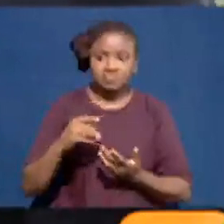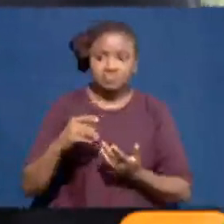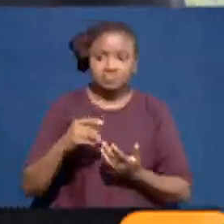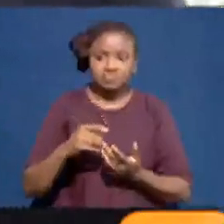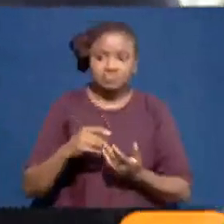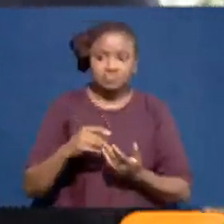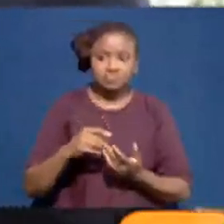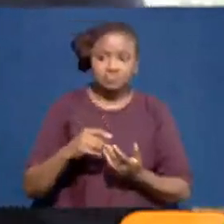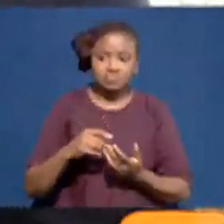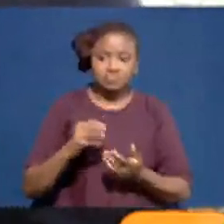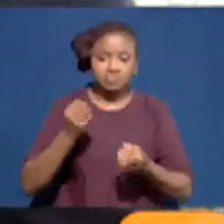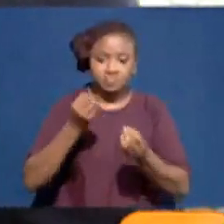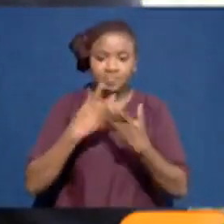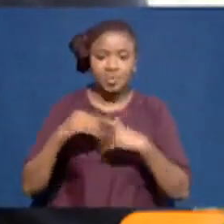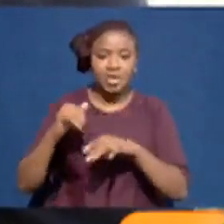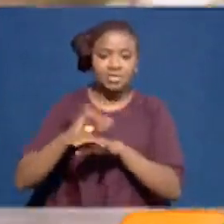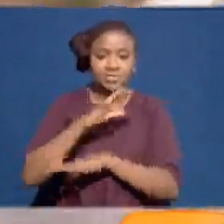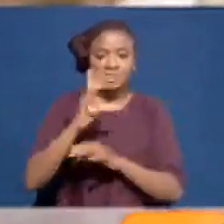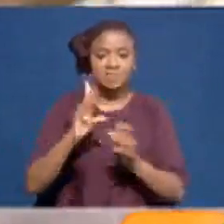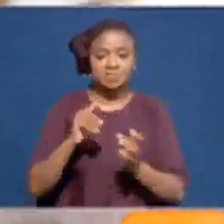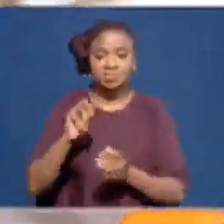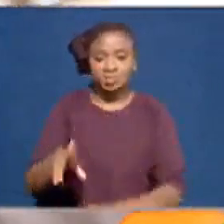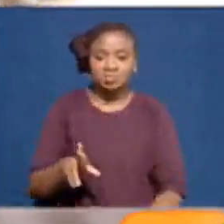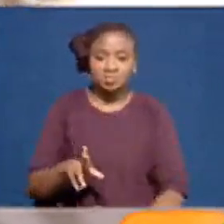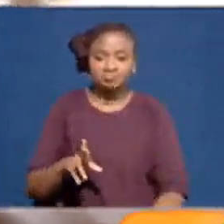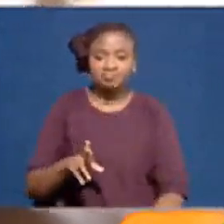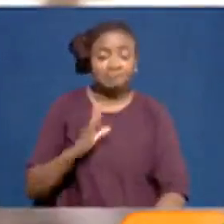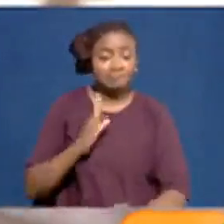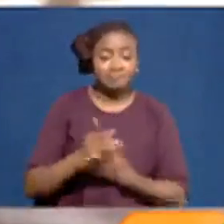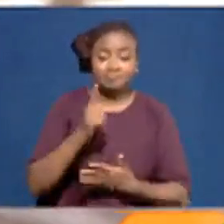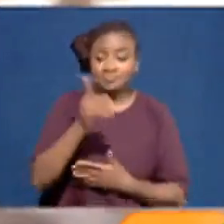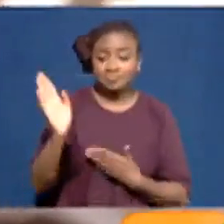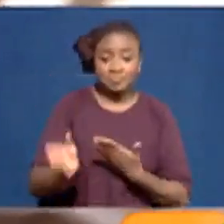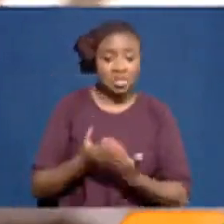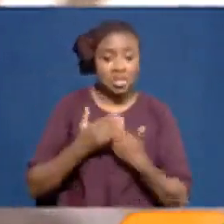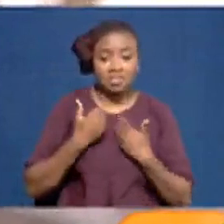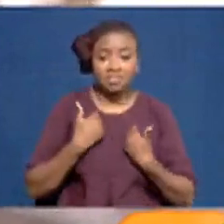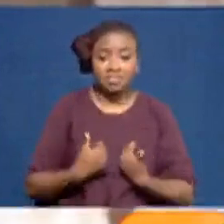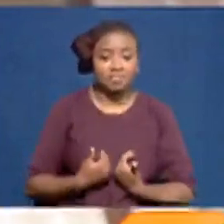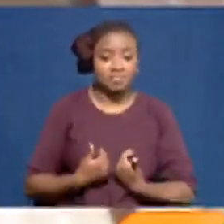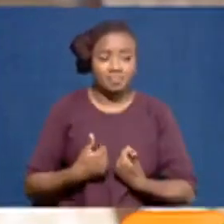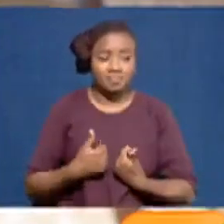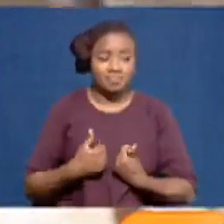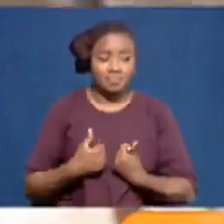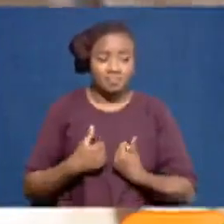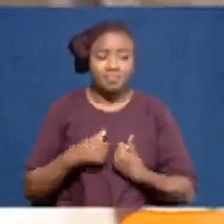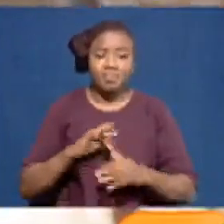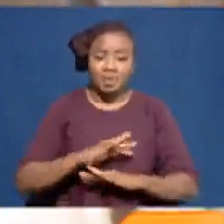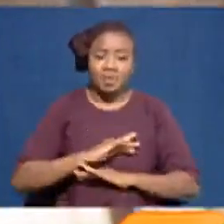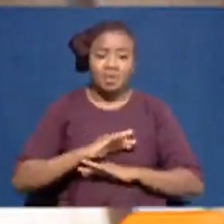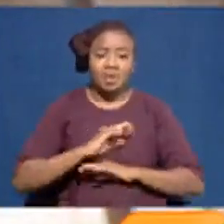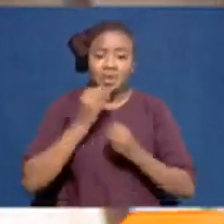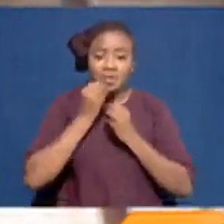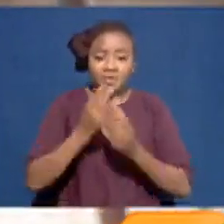wanitumia daktari wa AI. Amenifaidia sana kwa hiyo information. Kwa maana